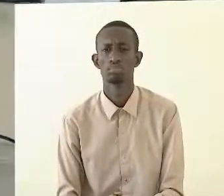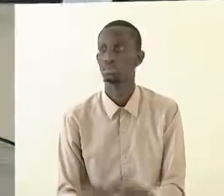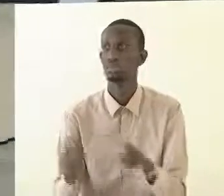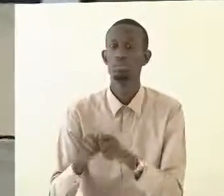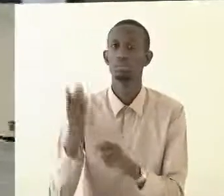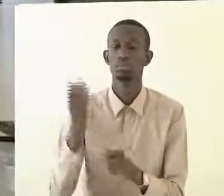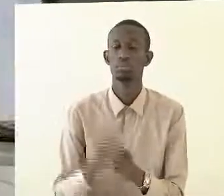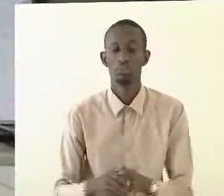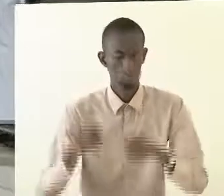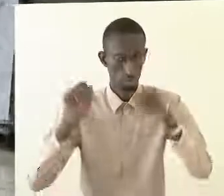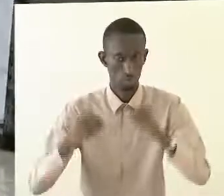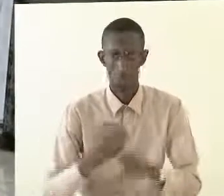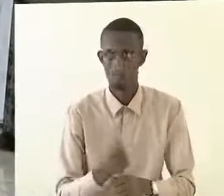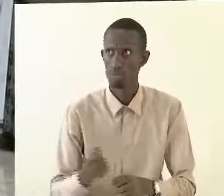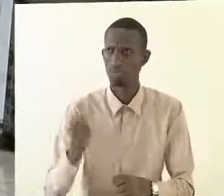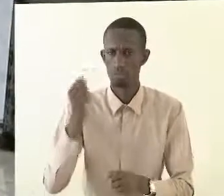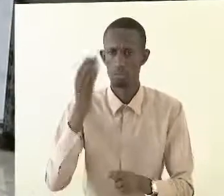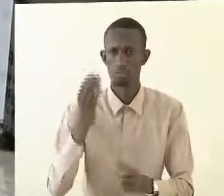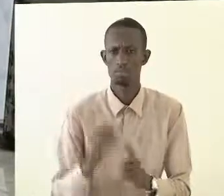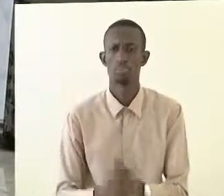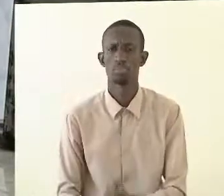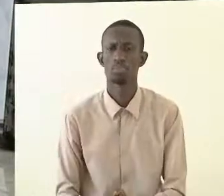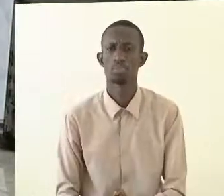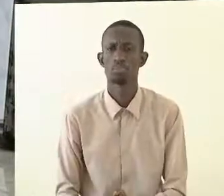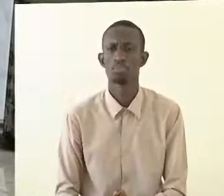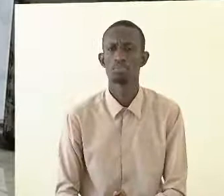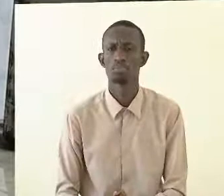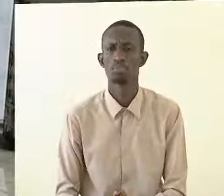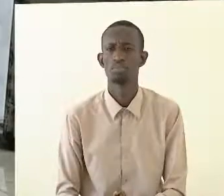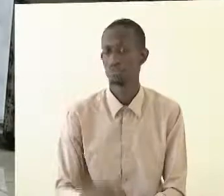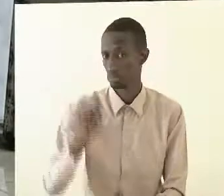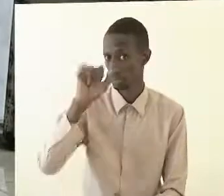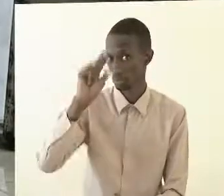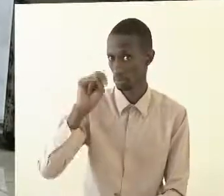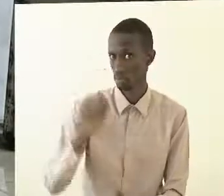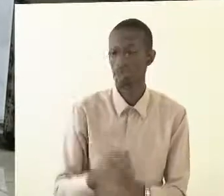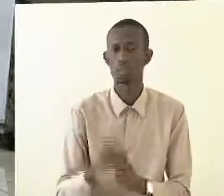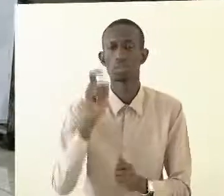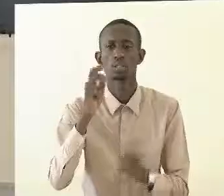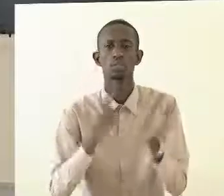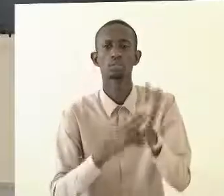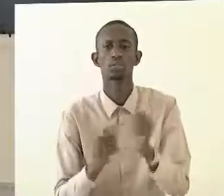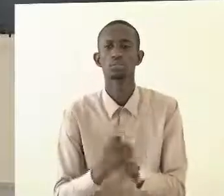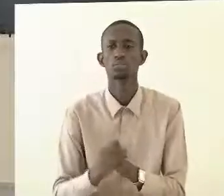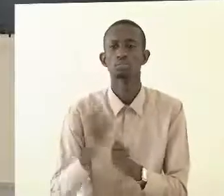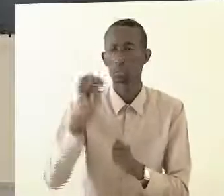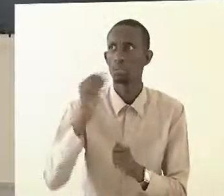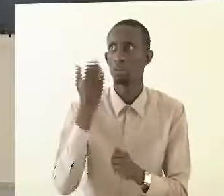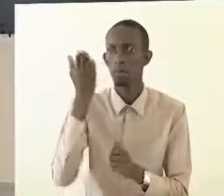Likewise, you can let sine x equals m, for